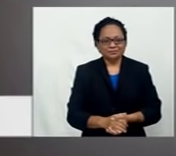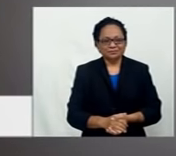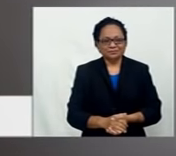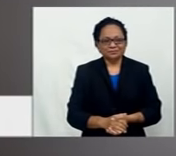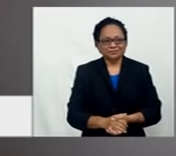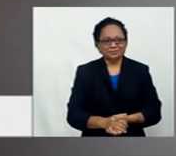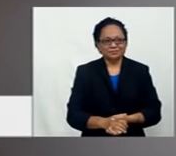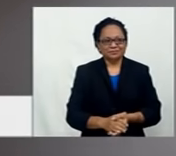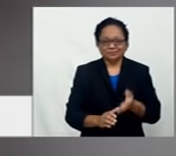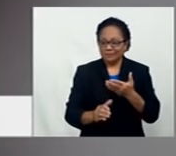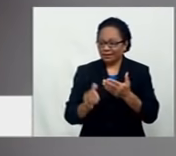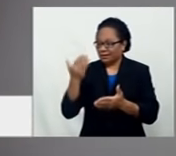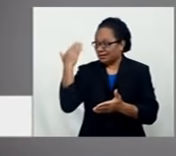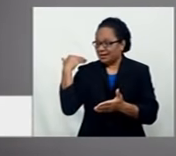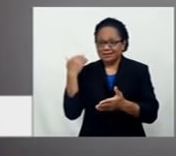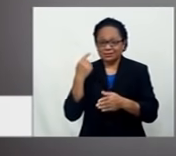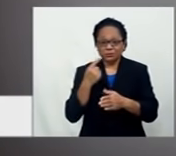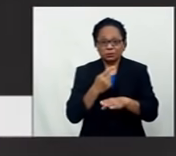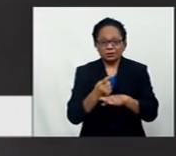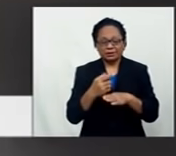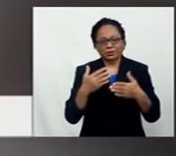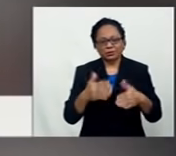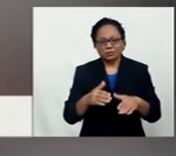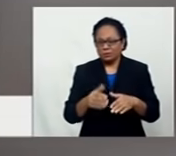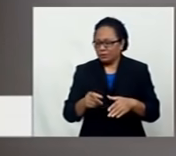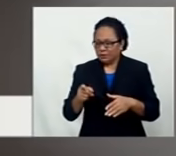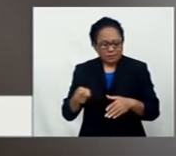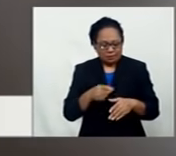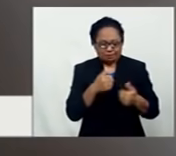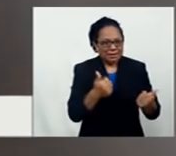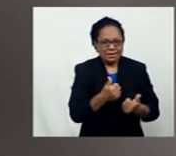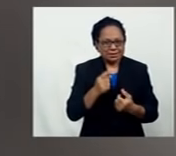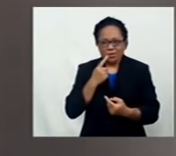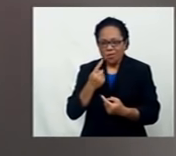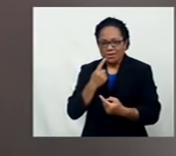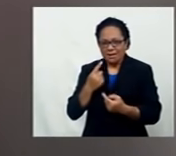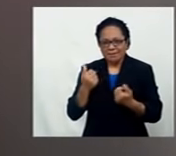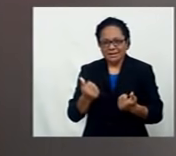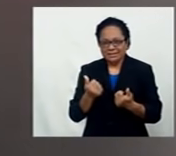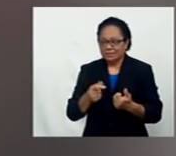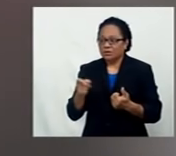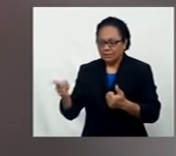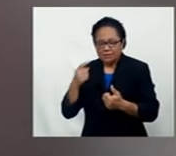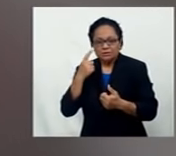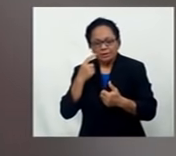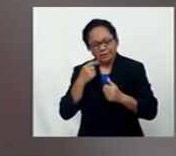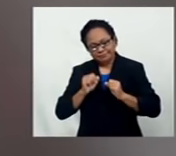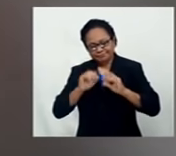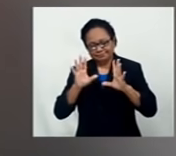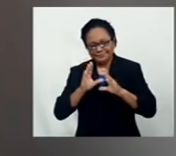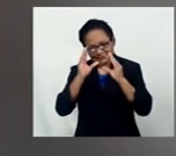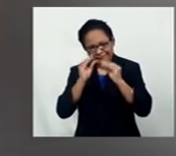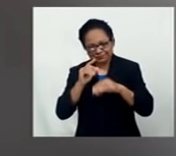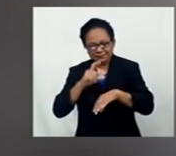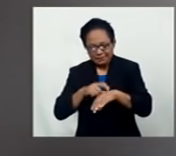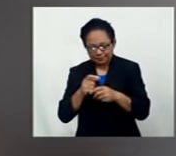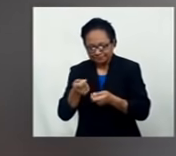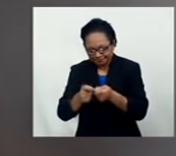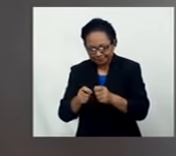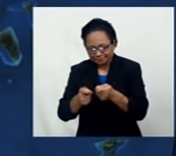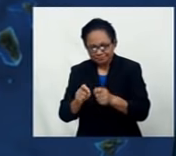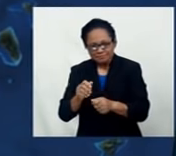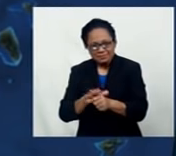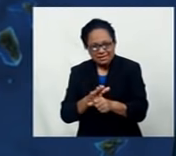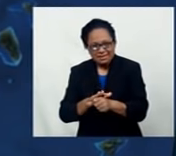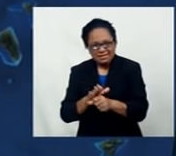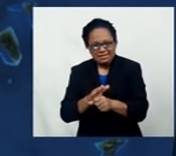The past week has been about ensuring she meets the demands, even if it means giving up her sleeping hours. We just have to manage